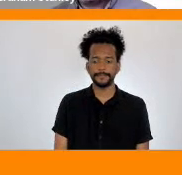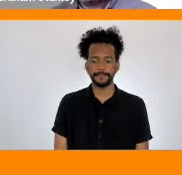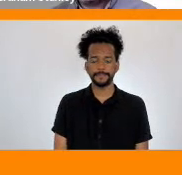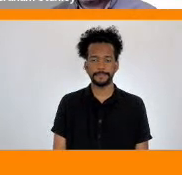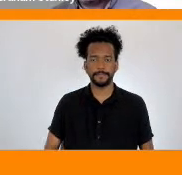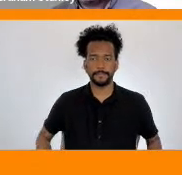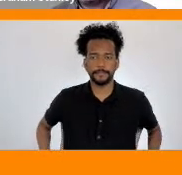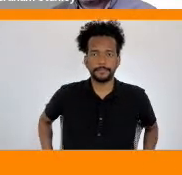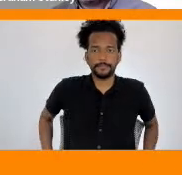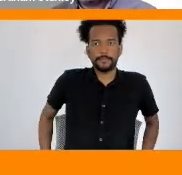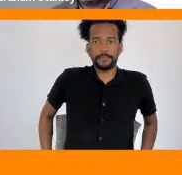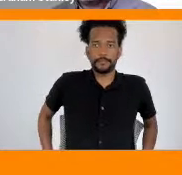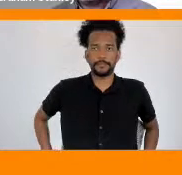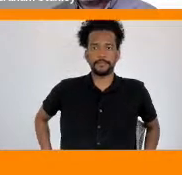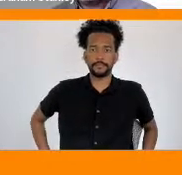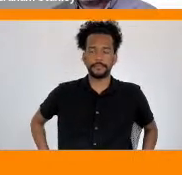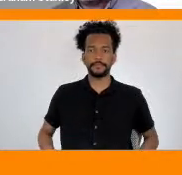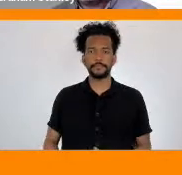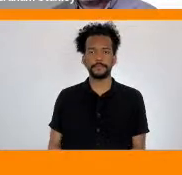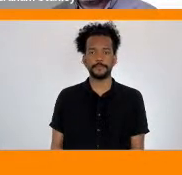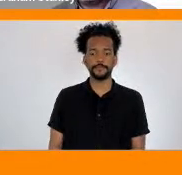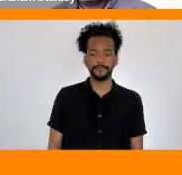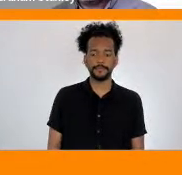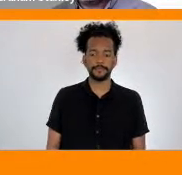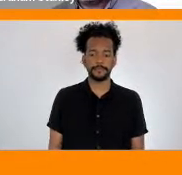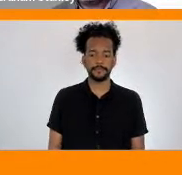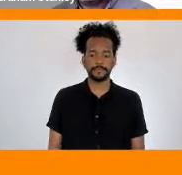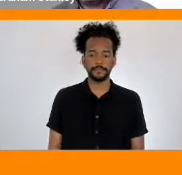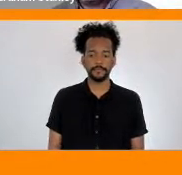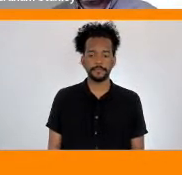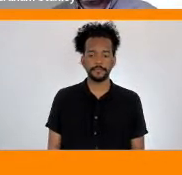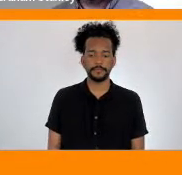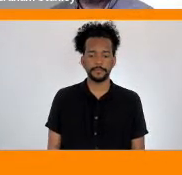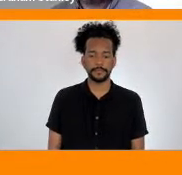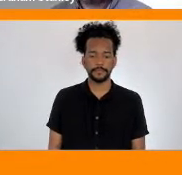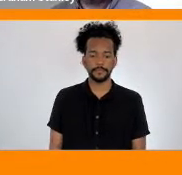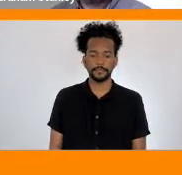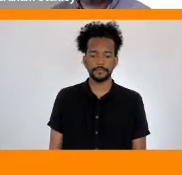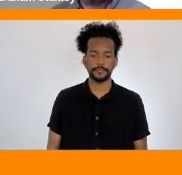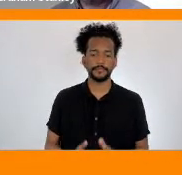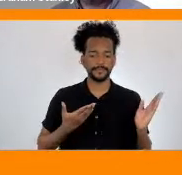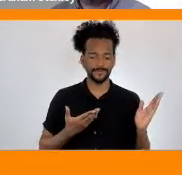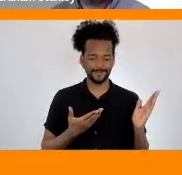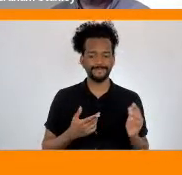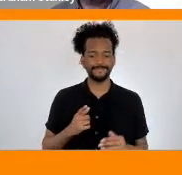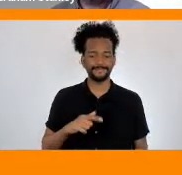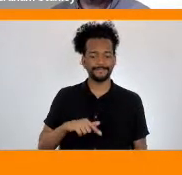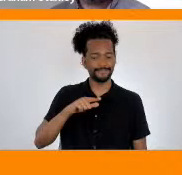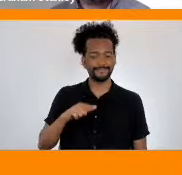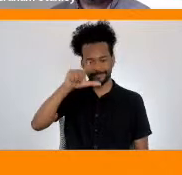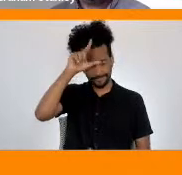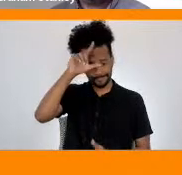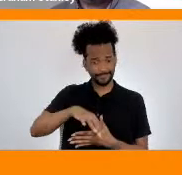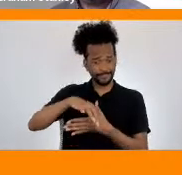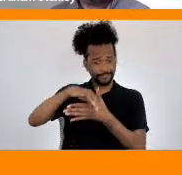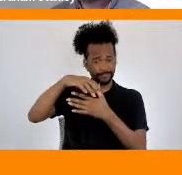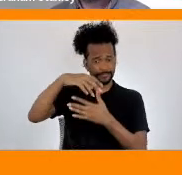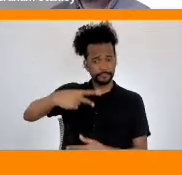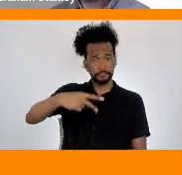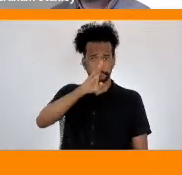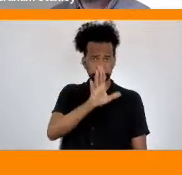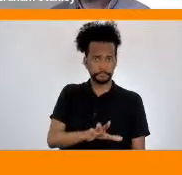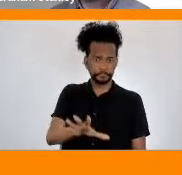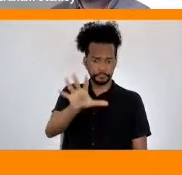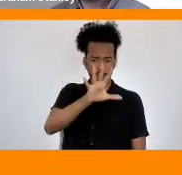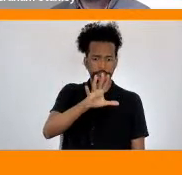Hi, I'm Nina Zachaporia, EdTech Lead at the British Council. I'm also one of the authors of our report on artificial intelligence